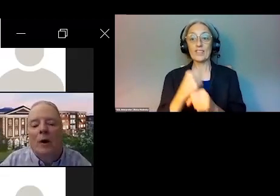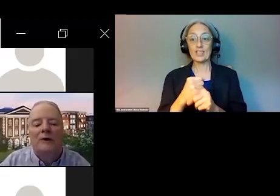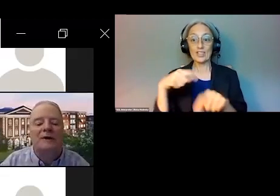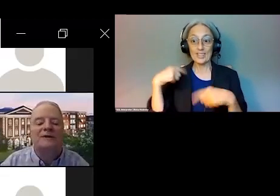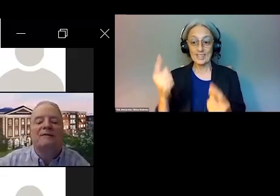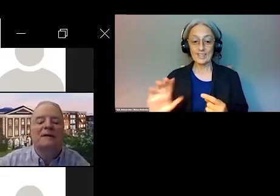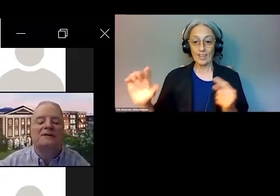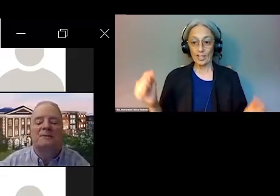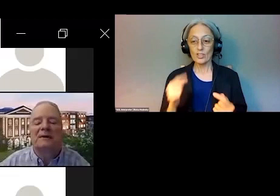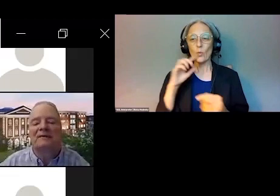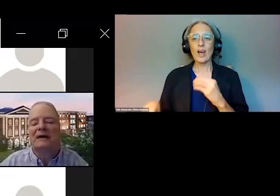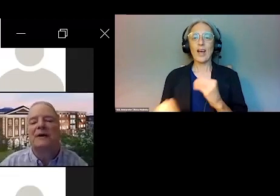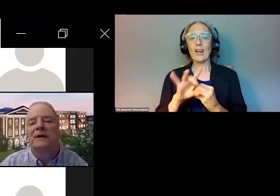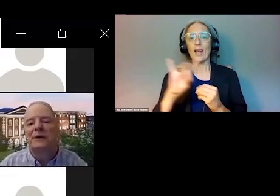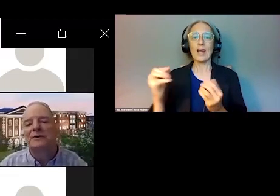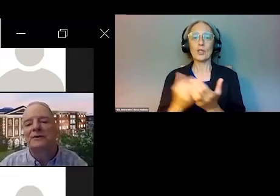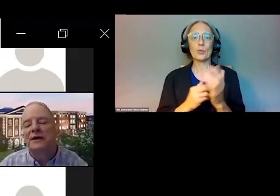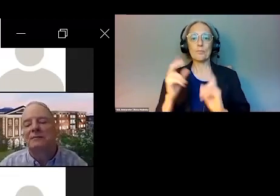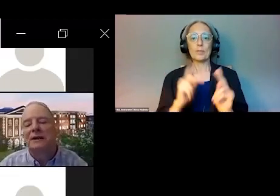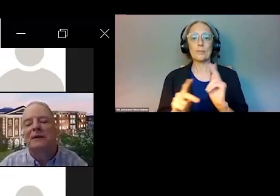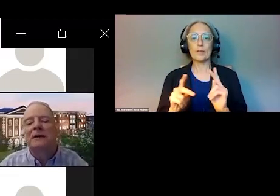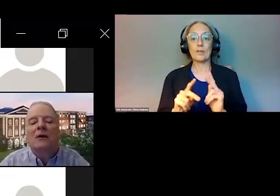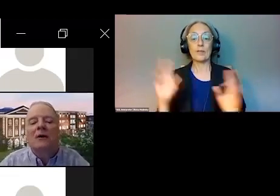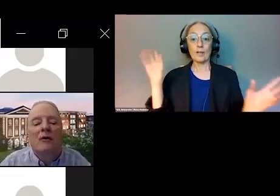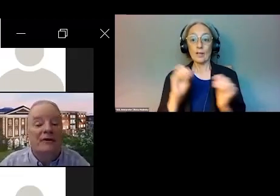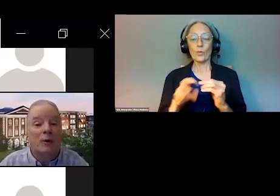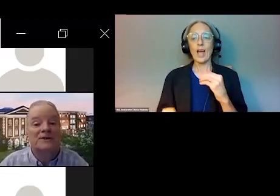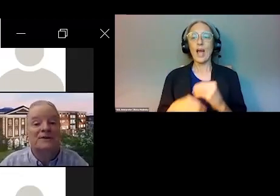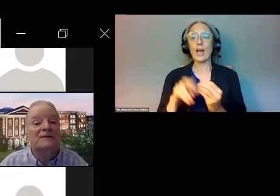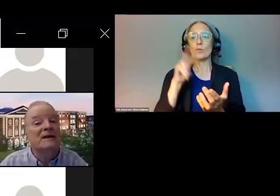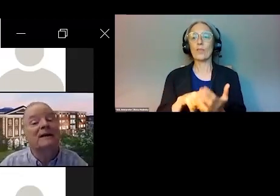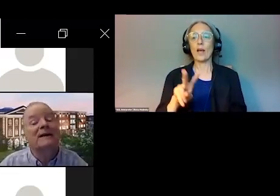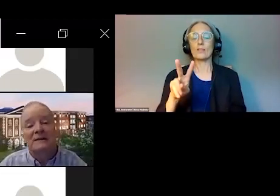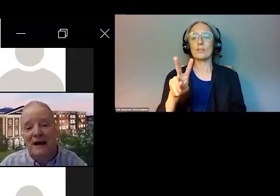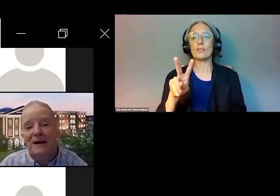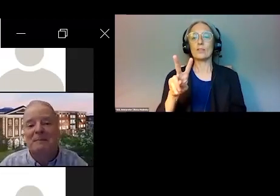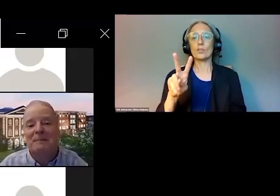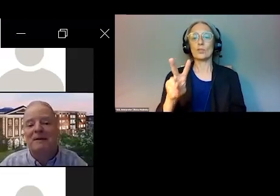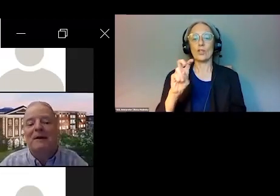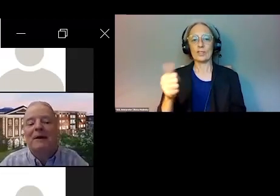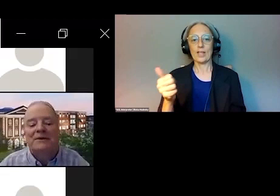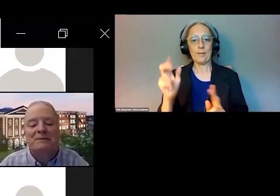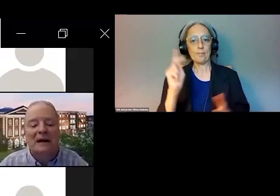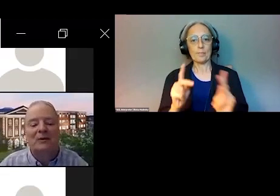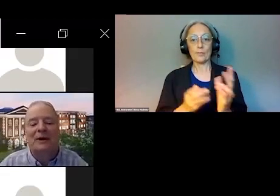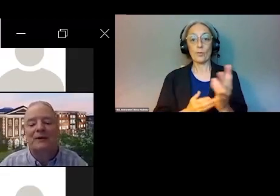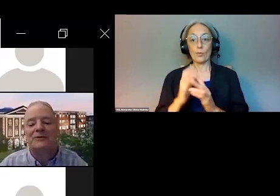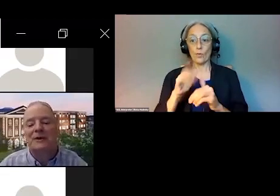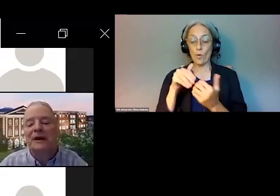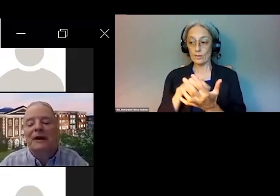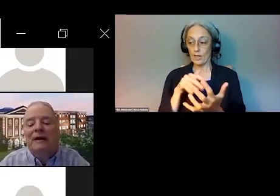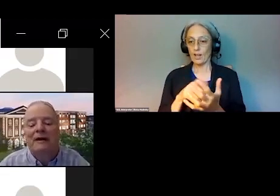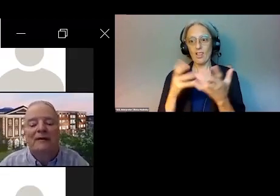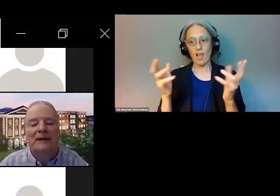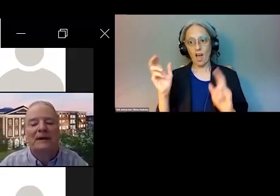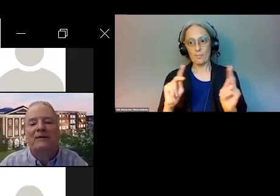But what you can see from this is we've added 2,210 people over the course of the study. That's a lot of people with spinal cord